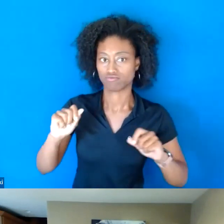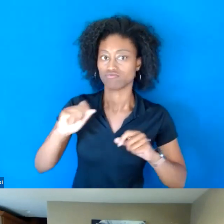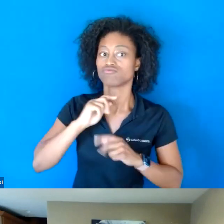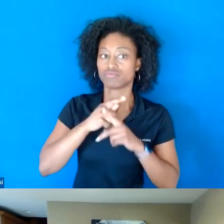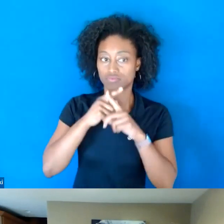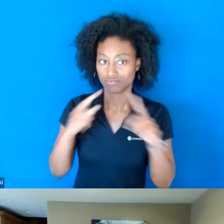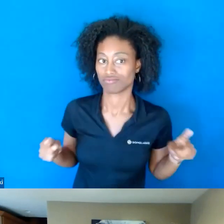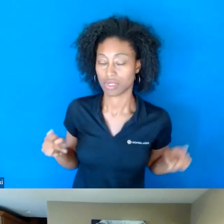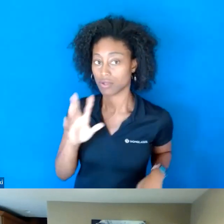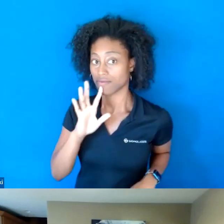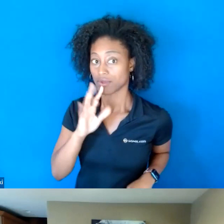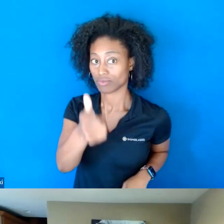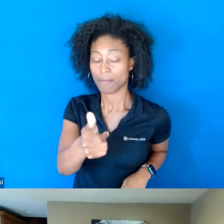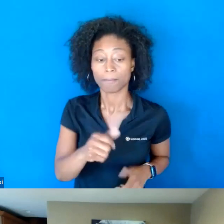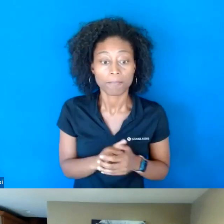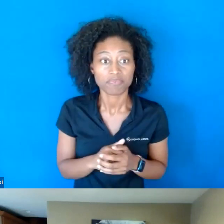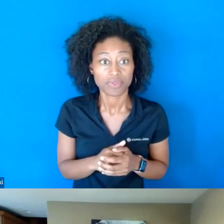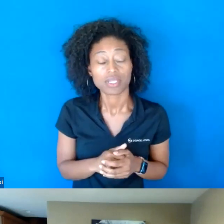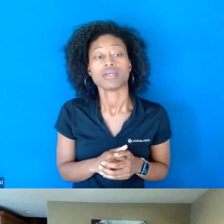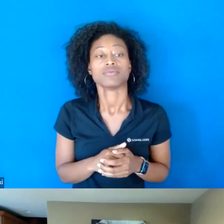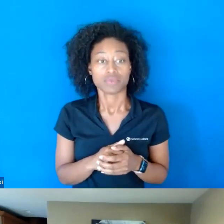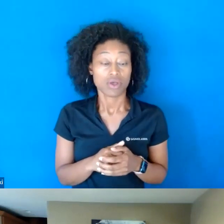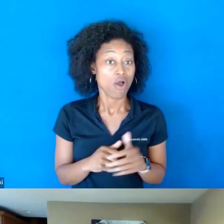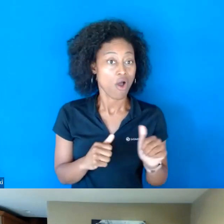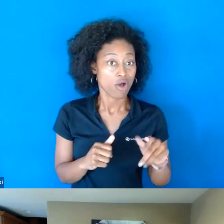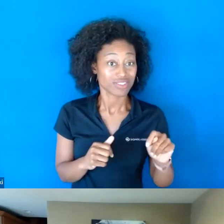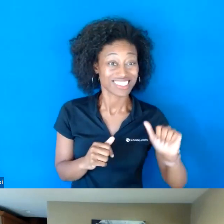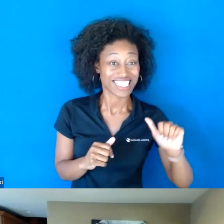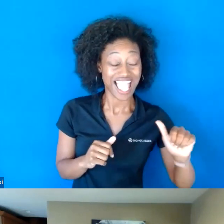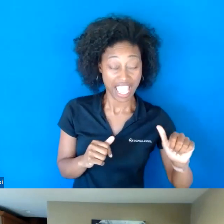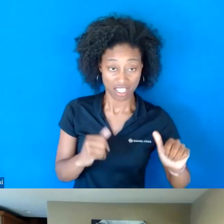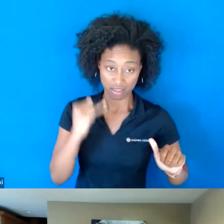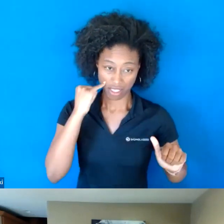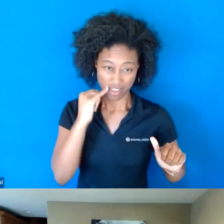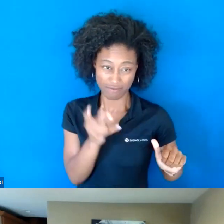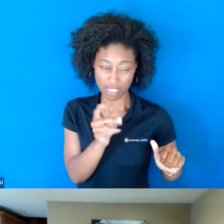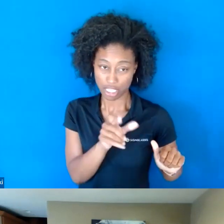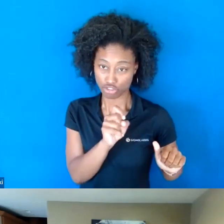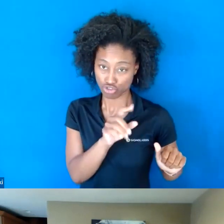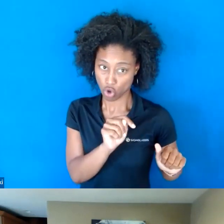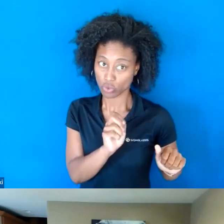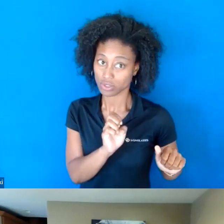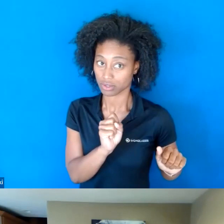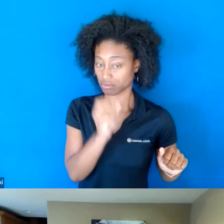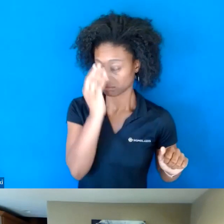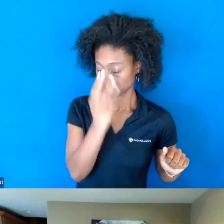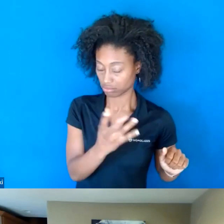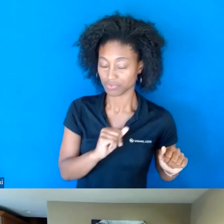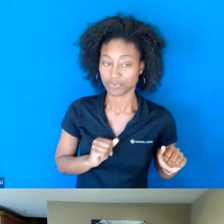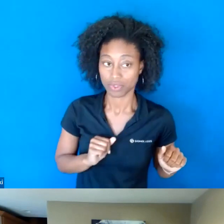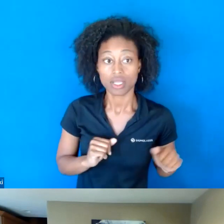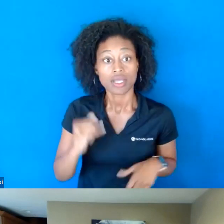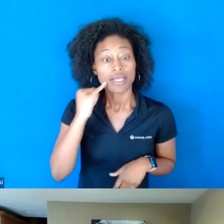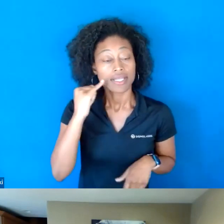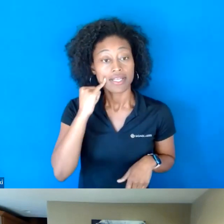or Alt-A if using keystrokes. Remember, if you join into the conversation, please just try to keep background noise down as